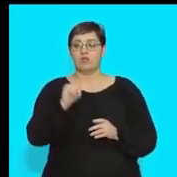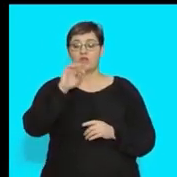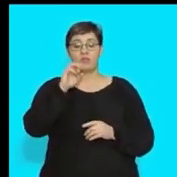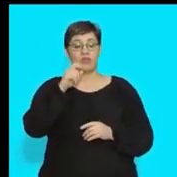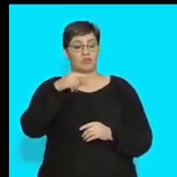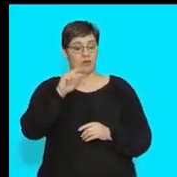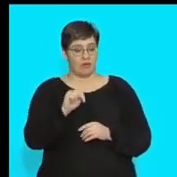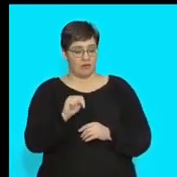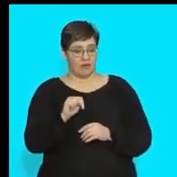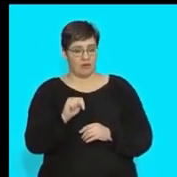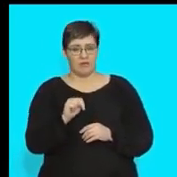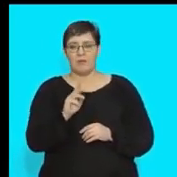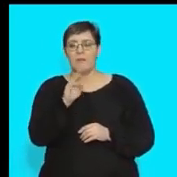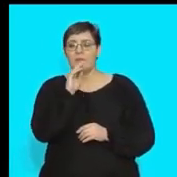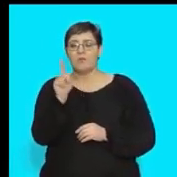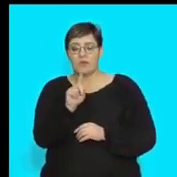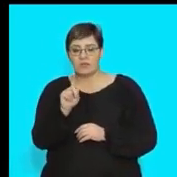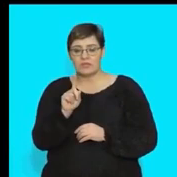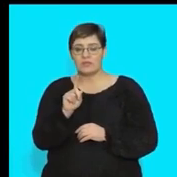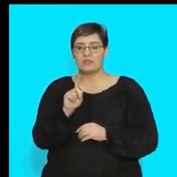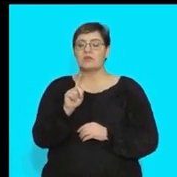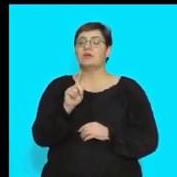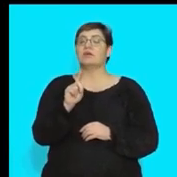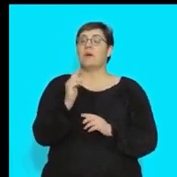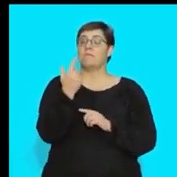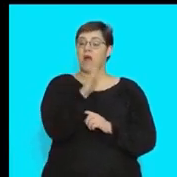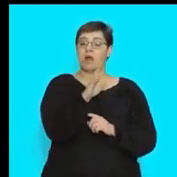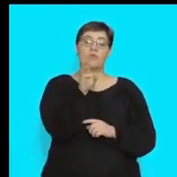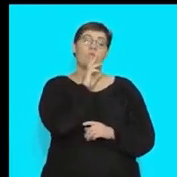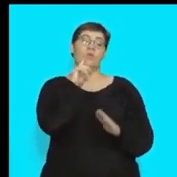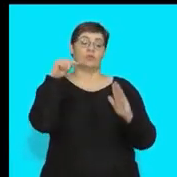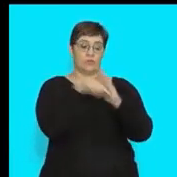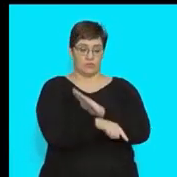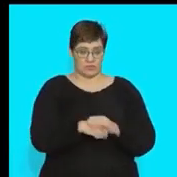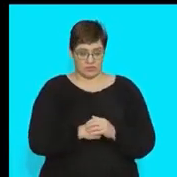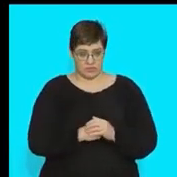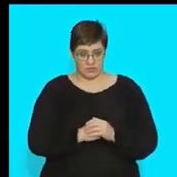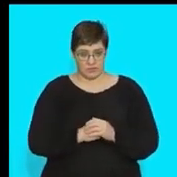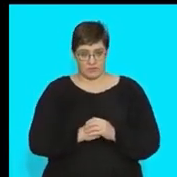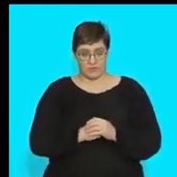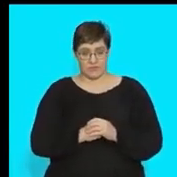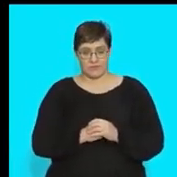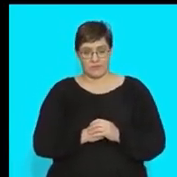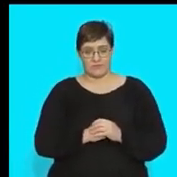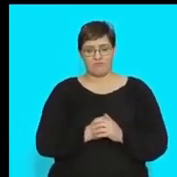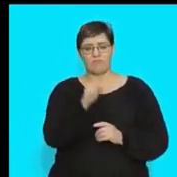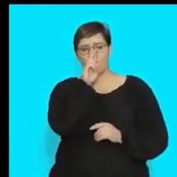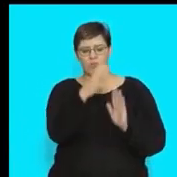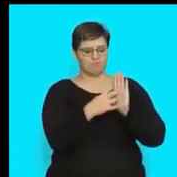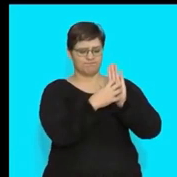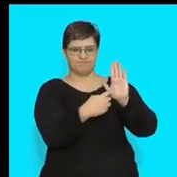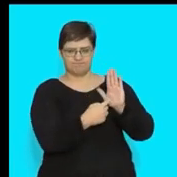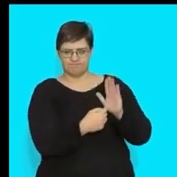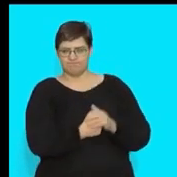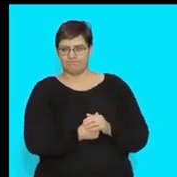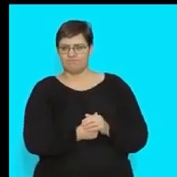transpiration, all right, is when a plant loses water. Now, if you have a look at this diagram over